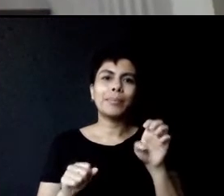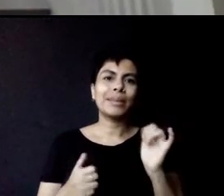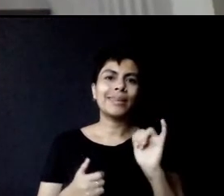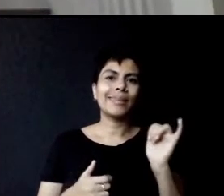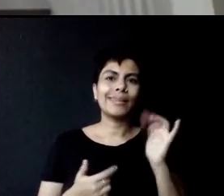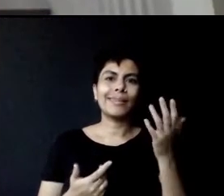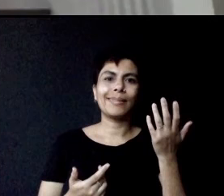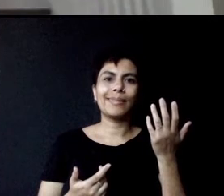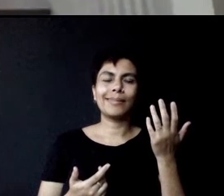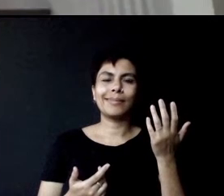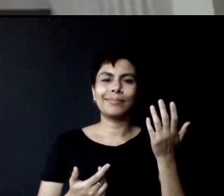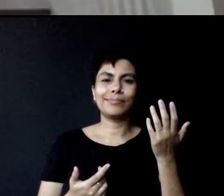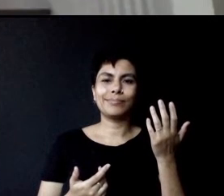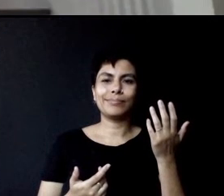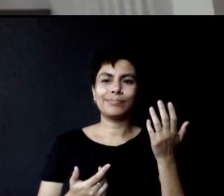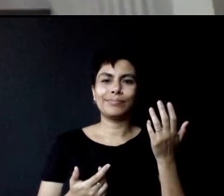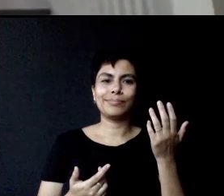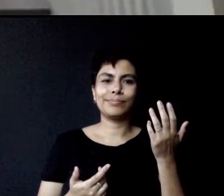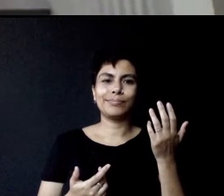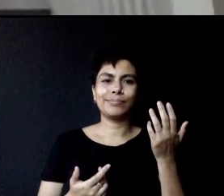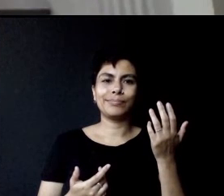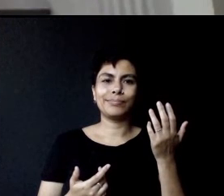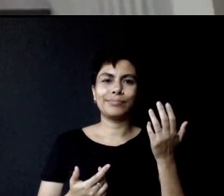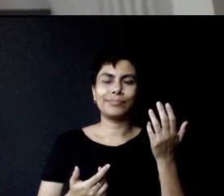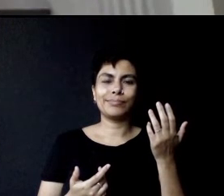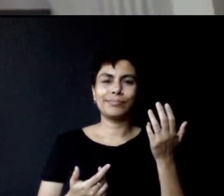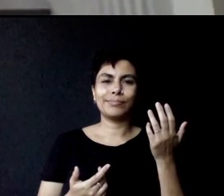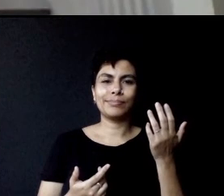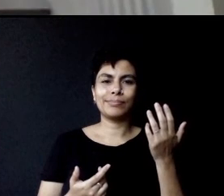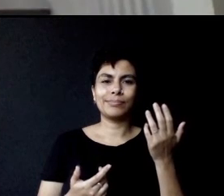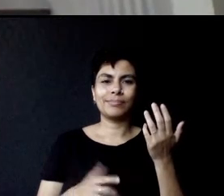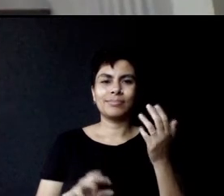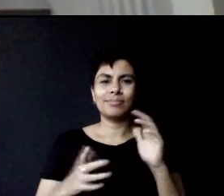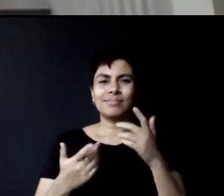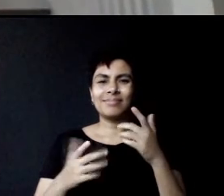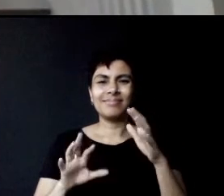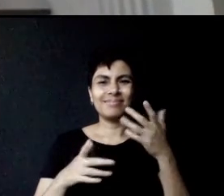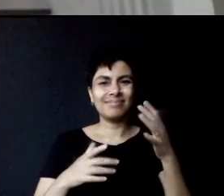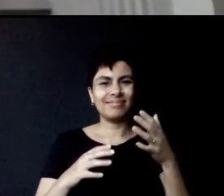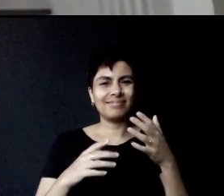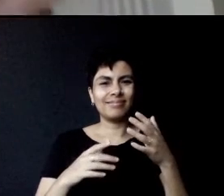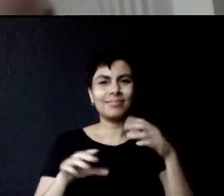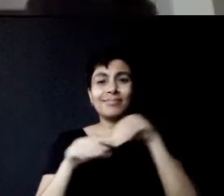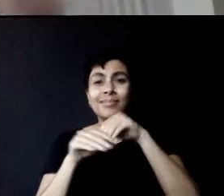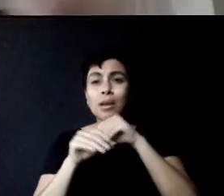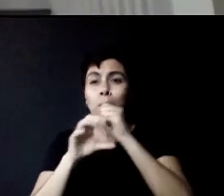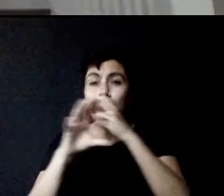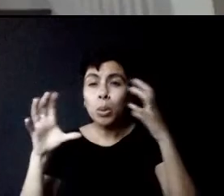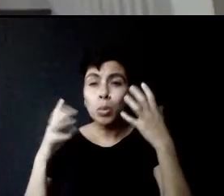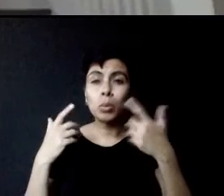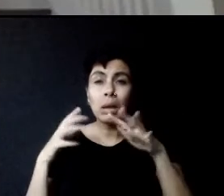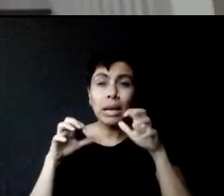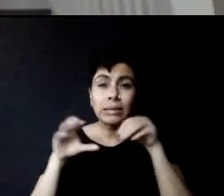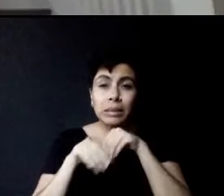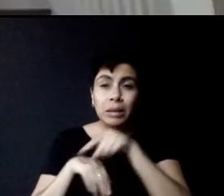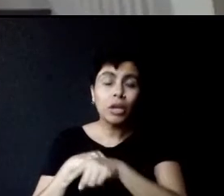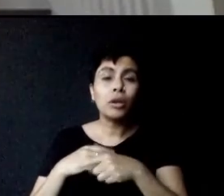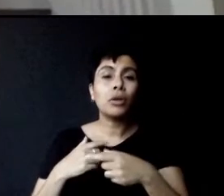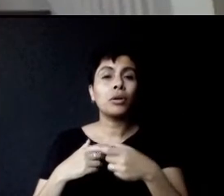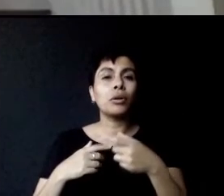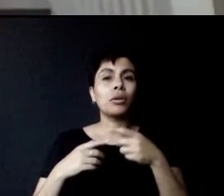maybe it can be like surgical gloves, and you put like water in it, just kind of tie it together and then put it in the